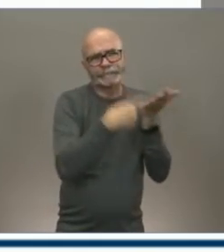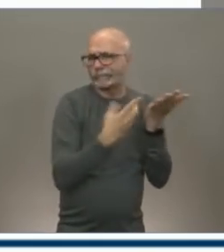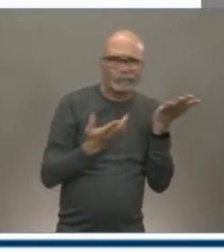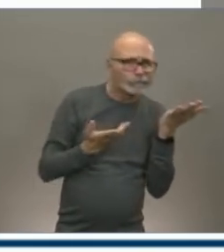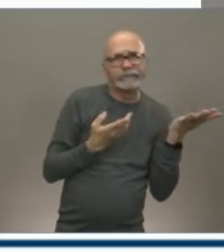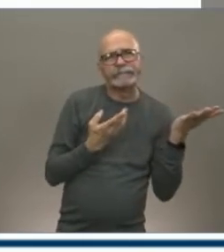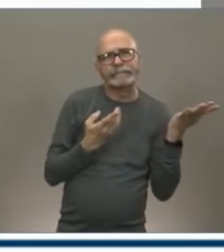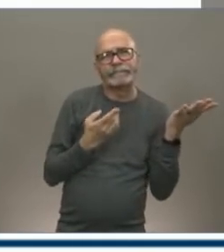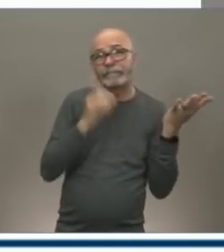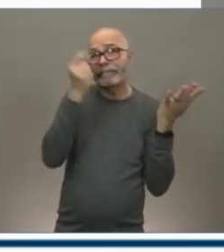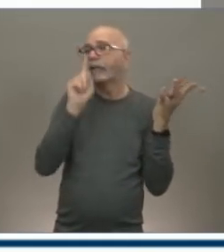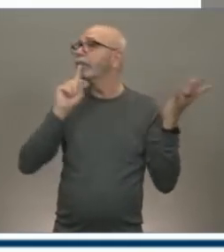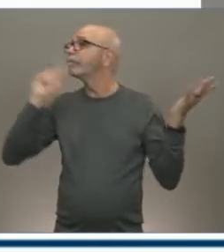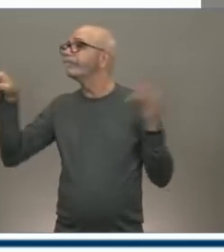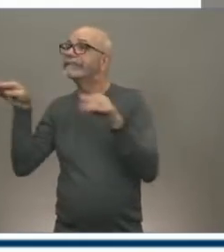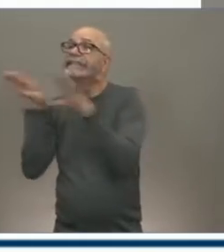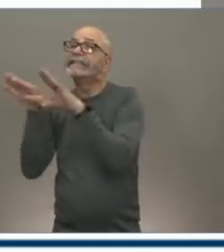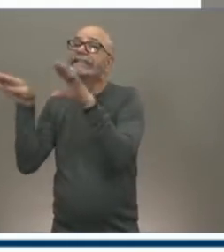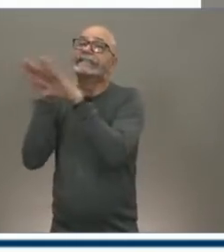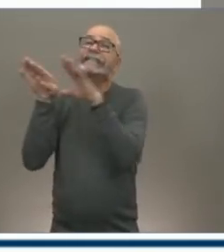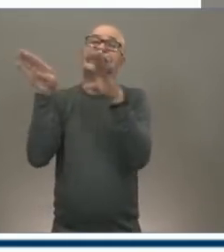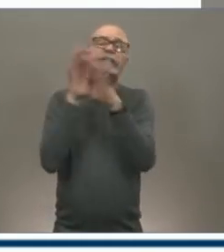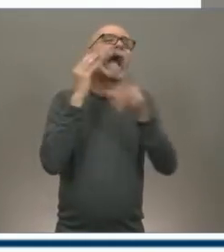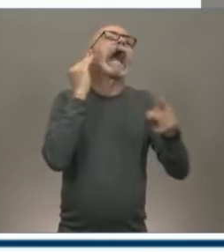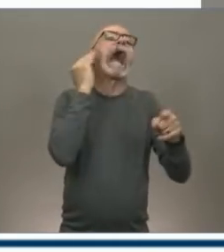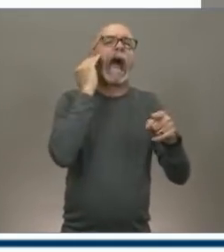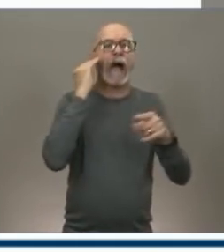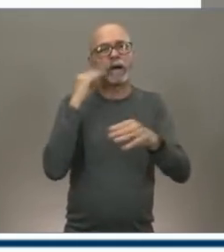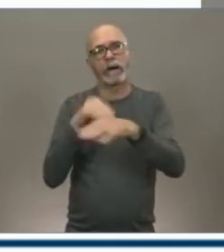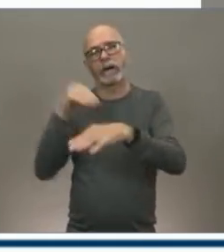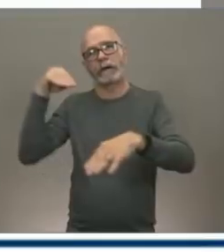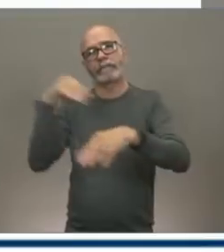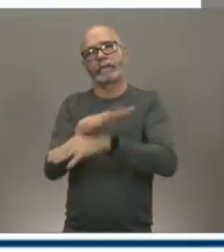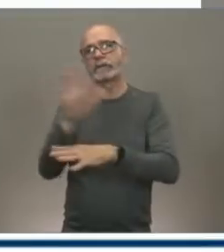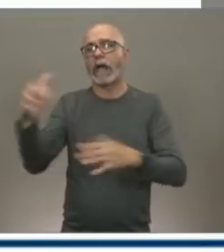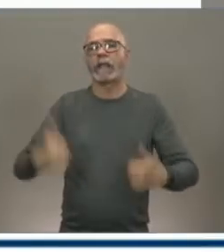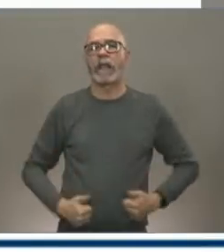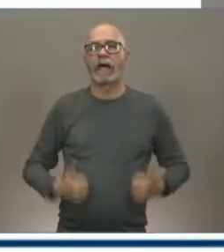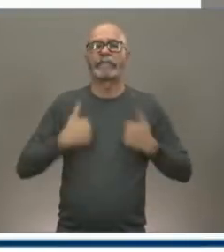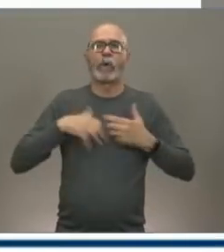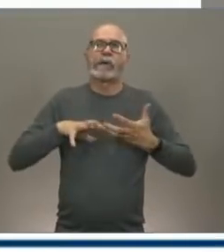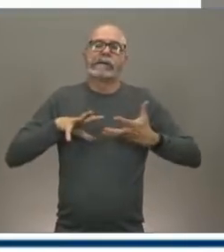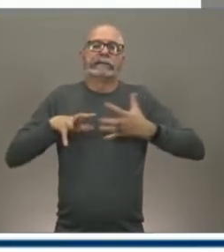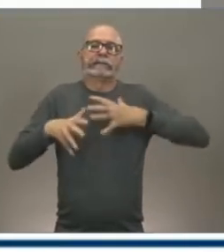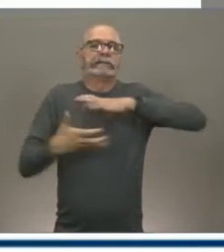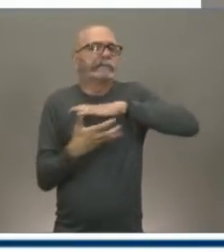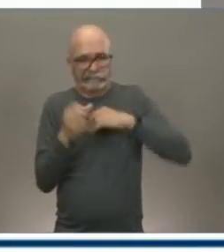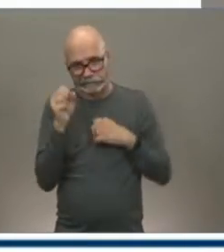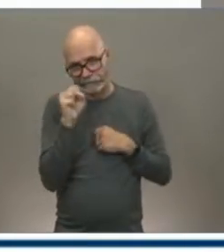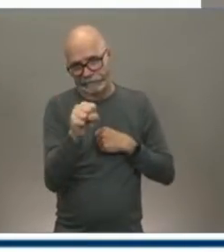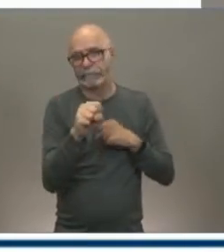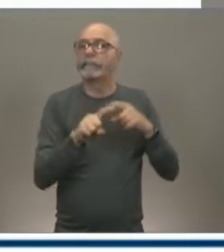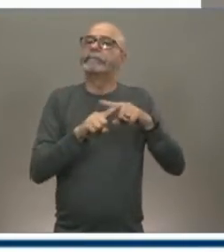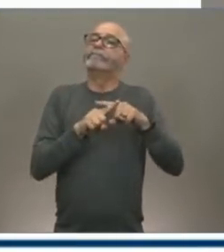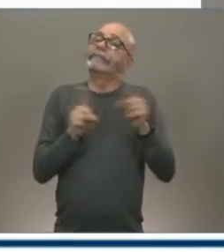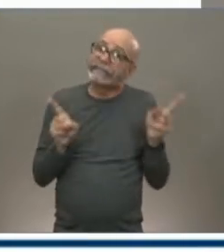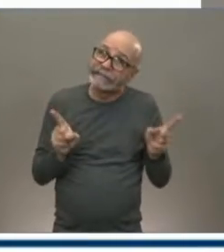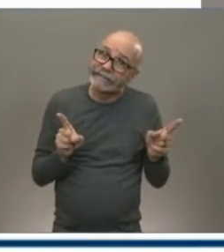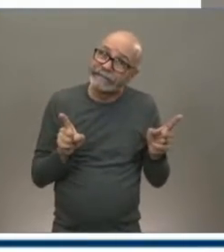have impacts on people's lives, their livelihoods, and their families. But the restrictions we have in place